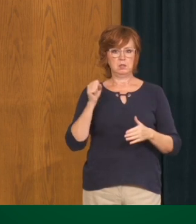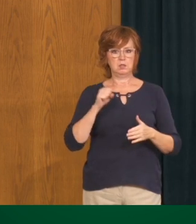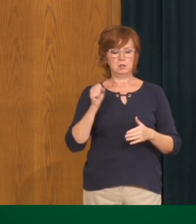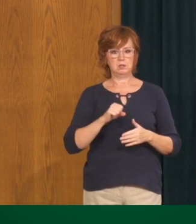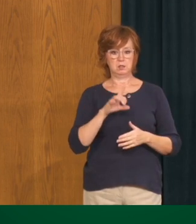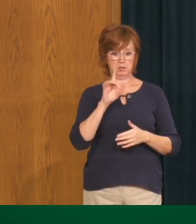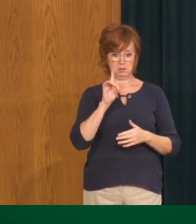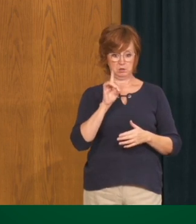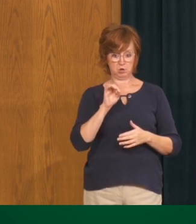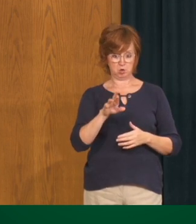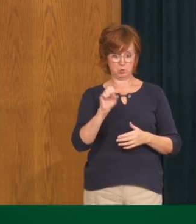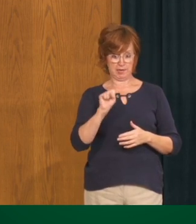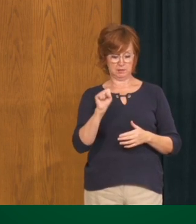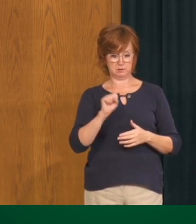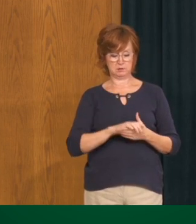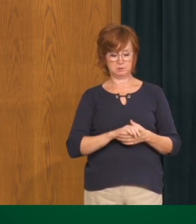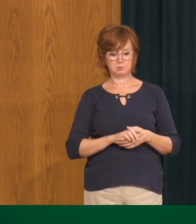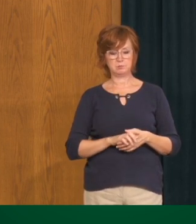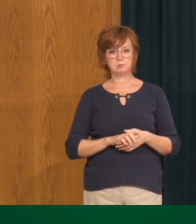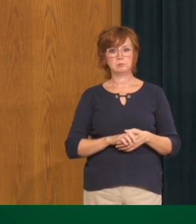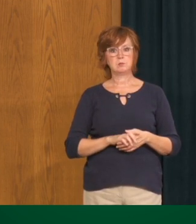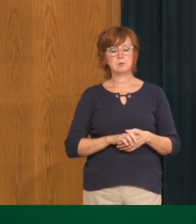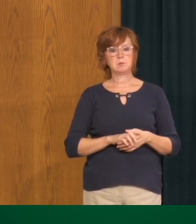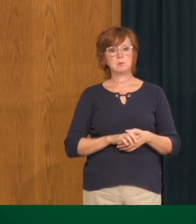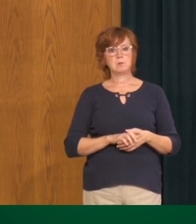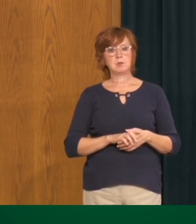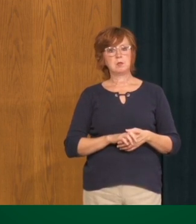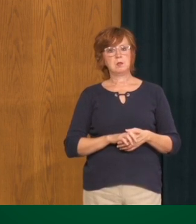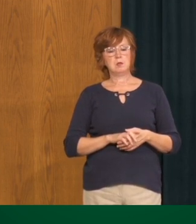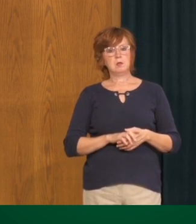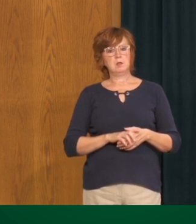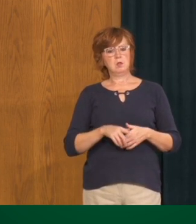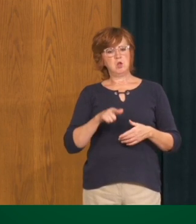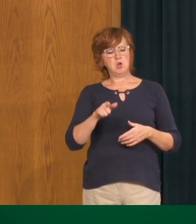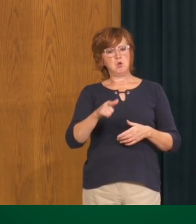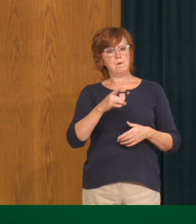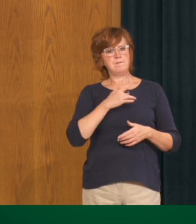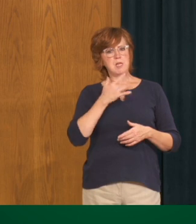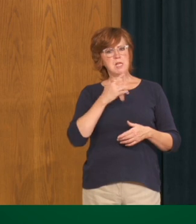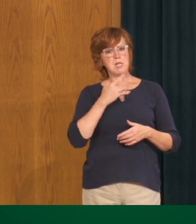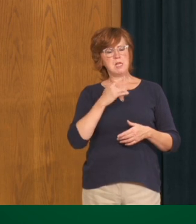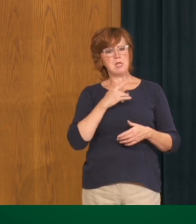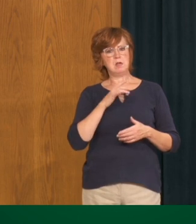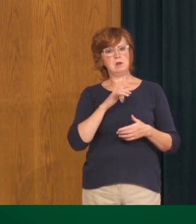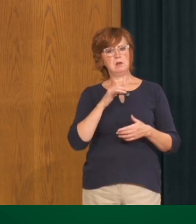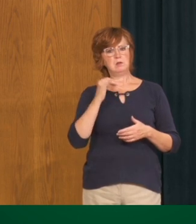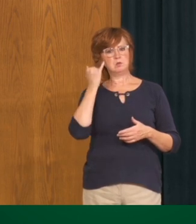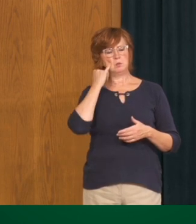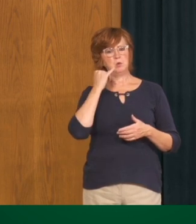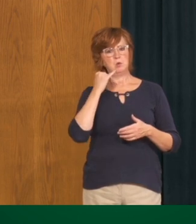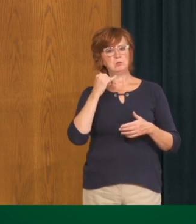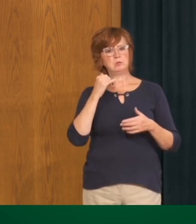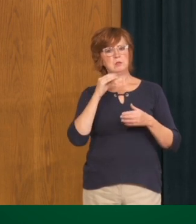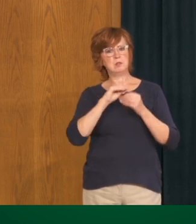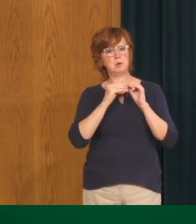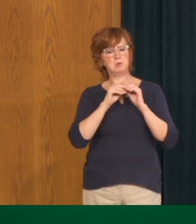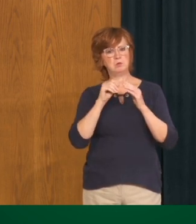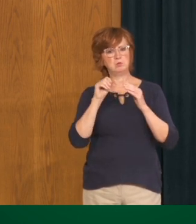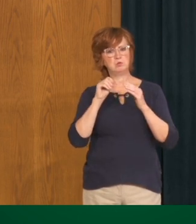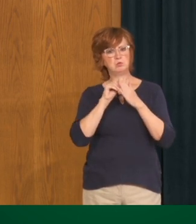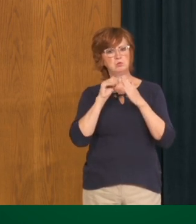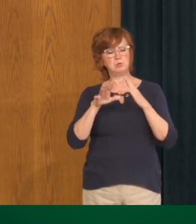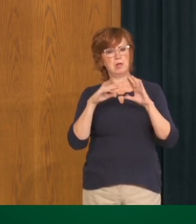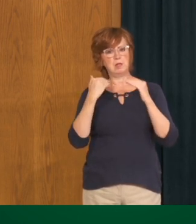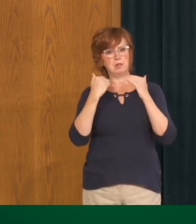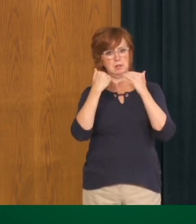Yeah, Dr. Shahab, do you think reducing class sizes would be beneficial? If not, why not? And if so, why not push